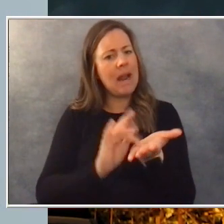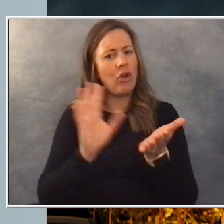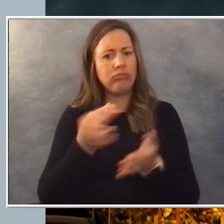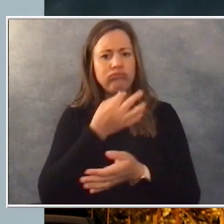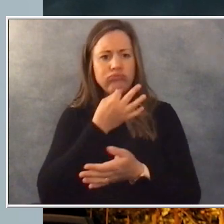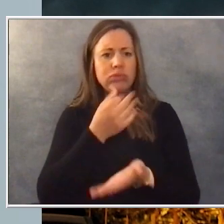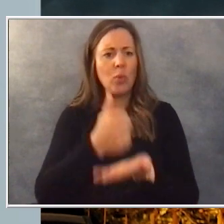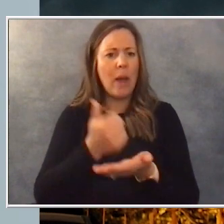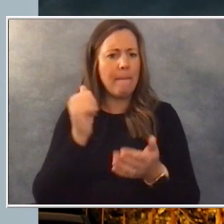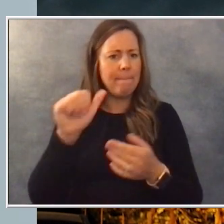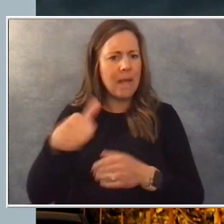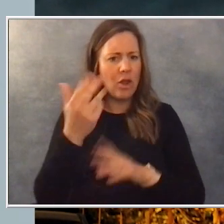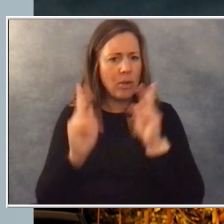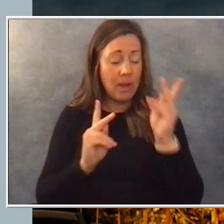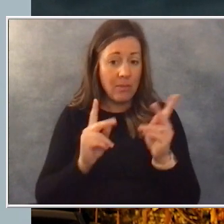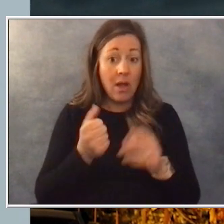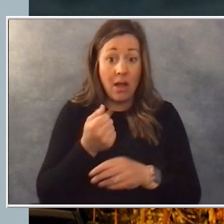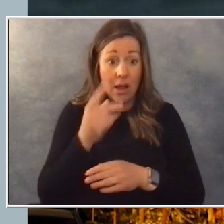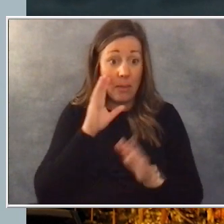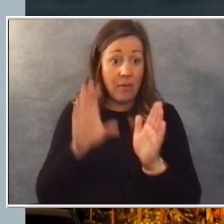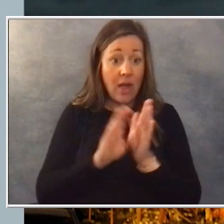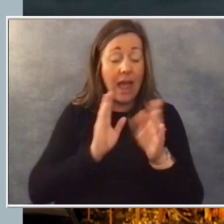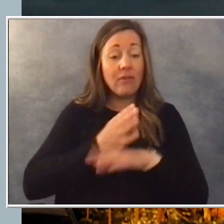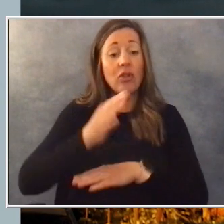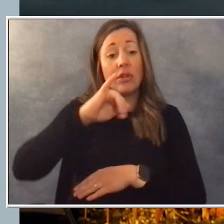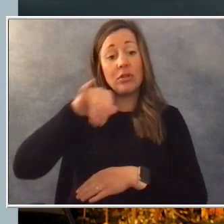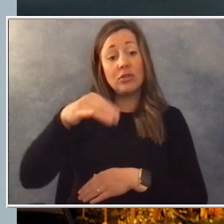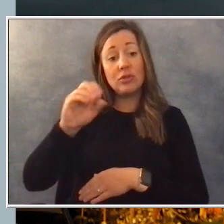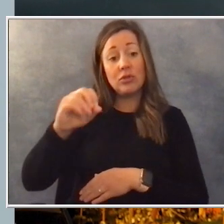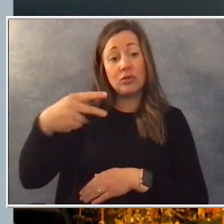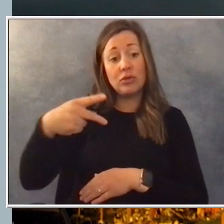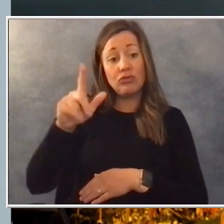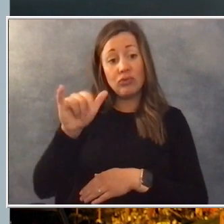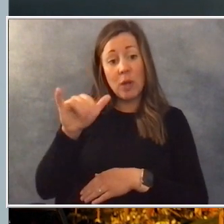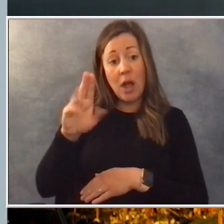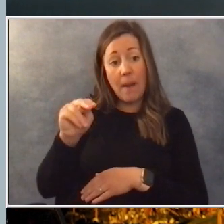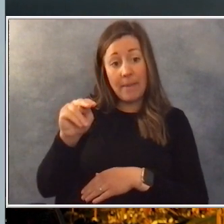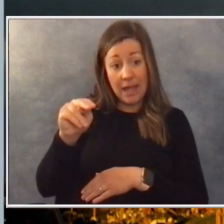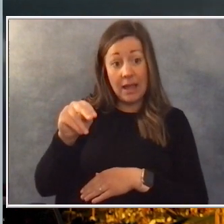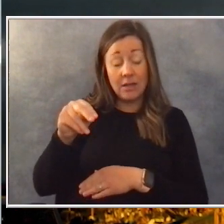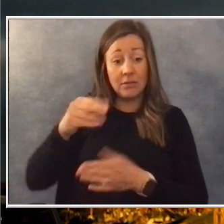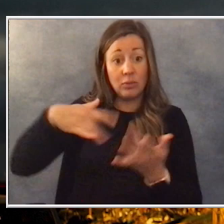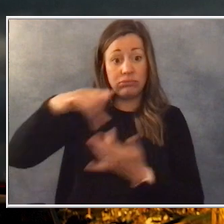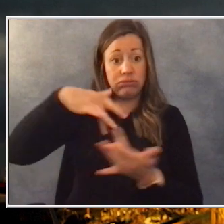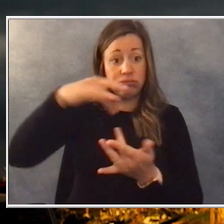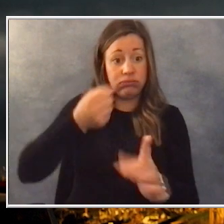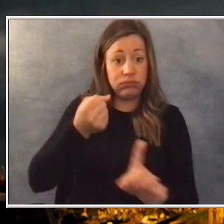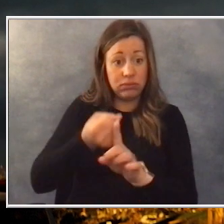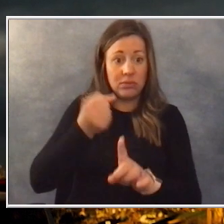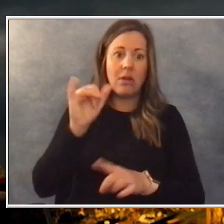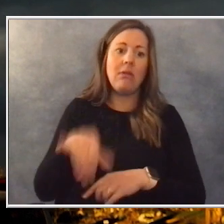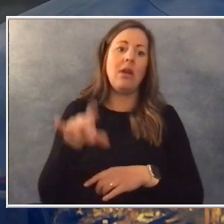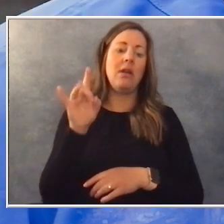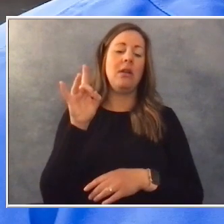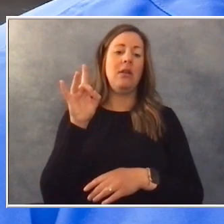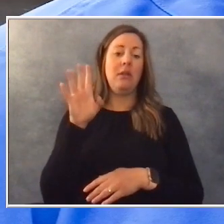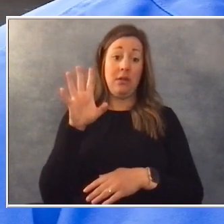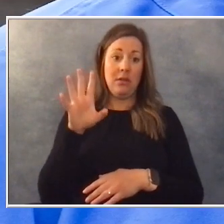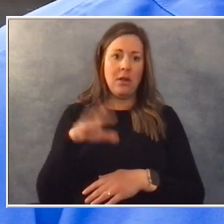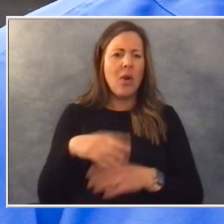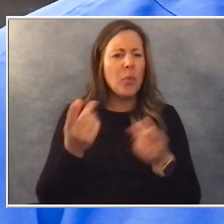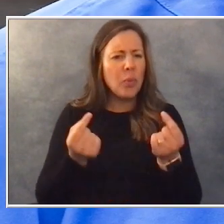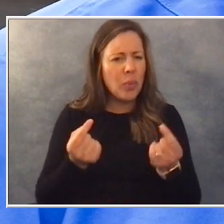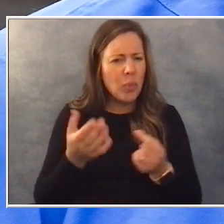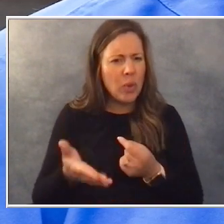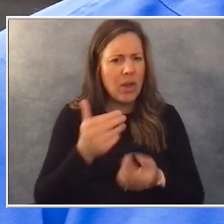a couple of photos from after the Joplin tornado. Gosh, I remember that. I lived there years ago. That was rough. What did you do down there to help out